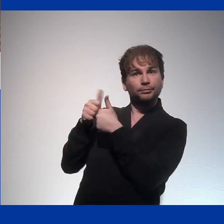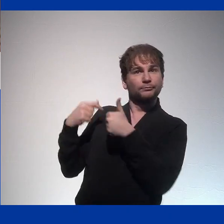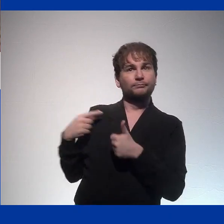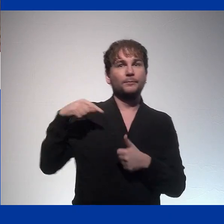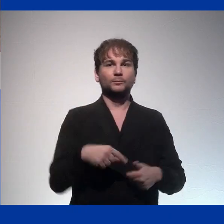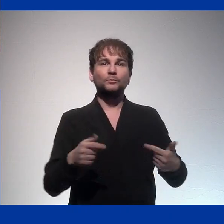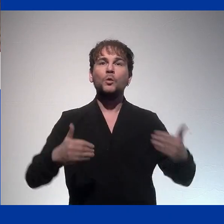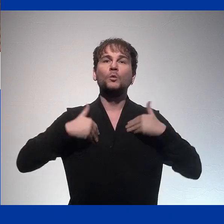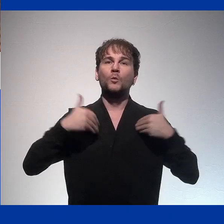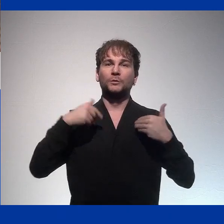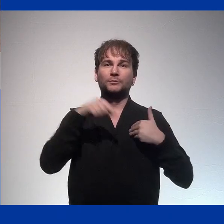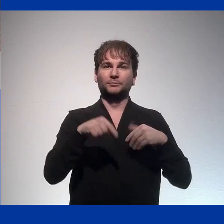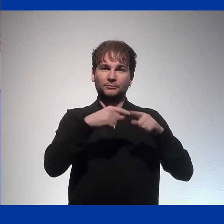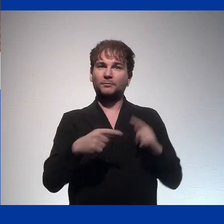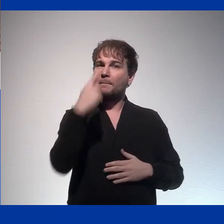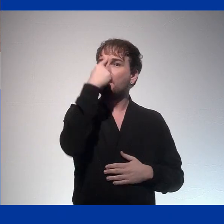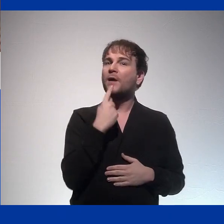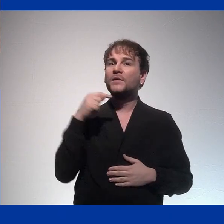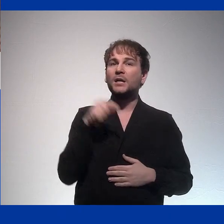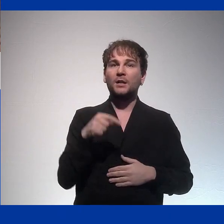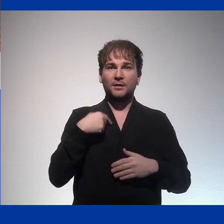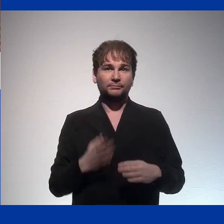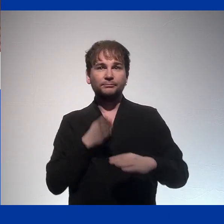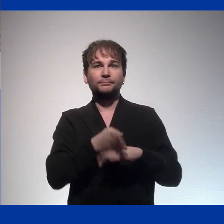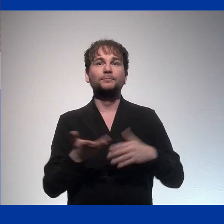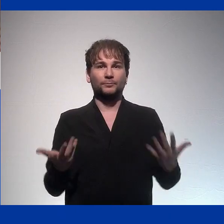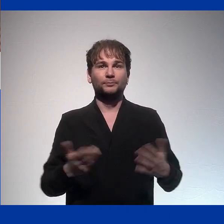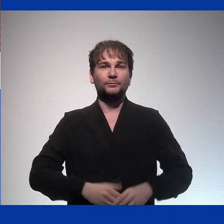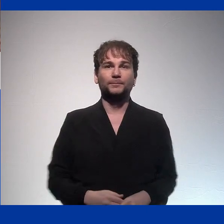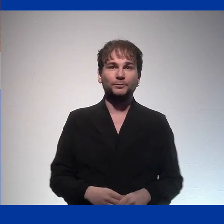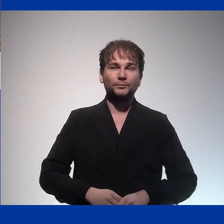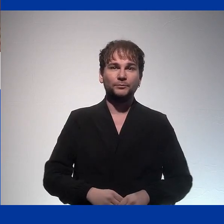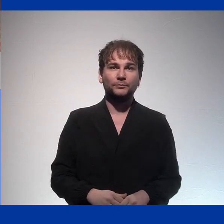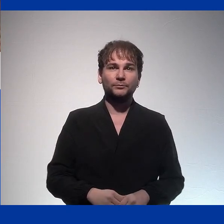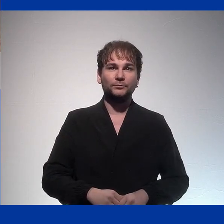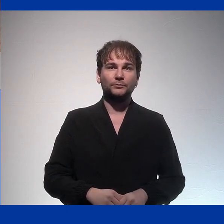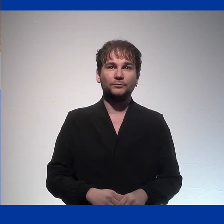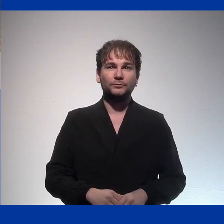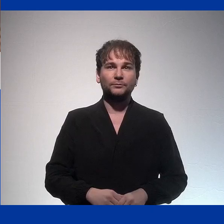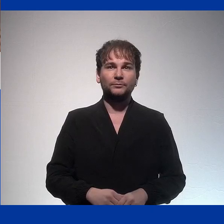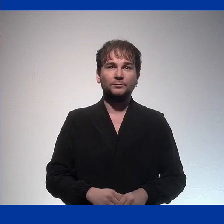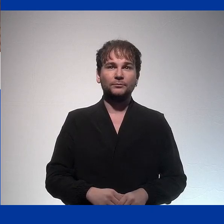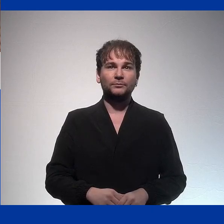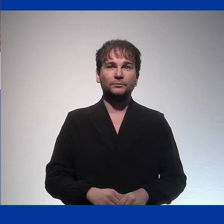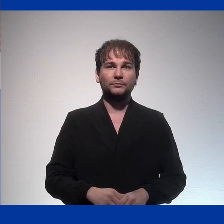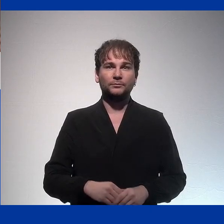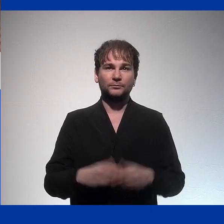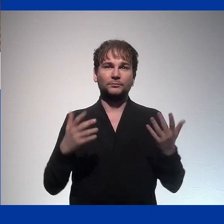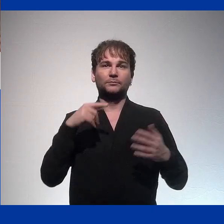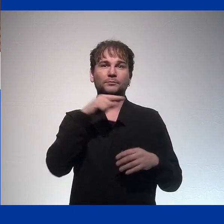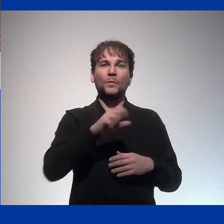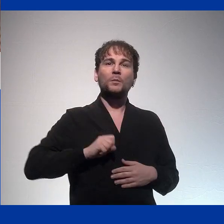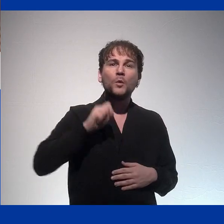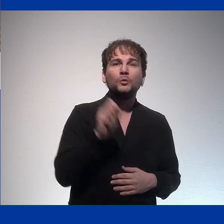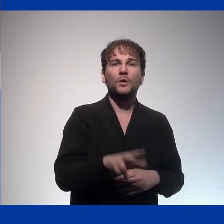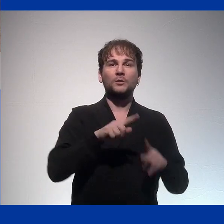process, but also the priorities of the presidencies, the trio of presidencies of Portugal, Germany, and Slovenia. And